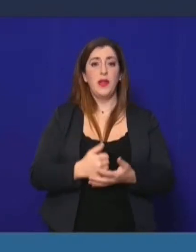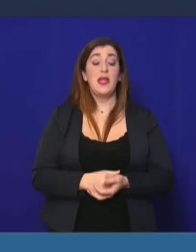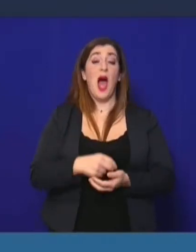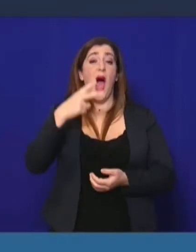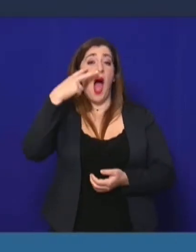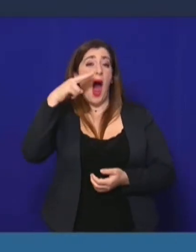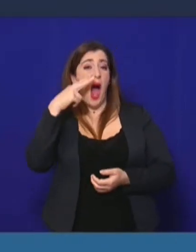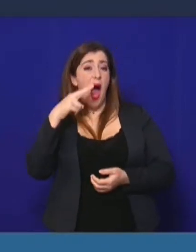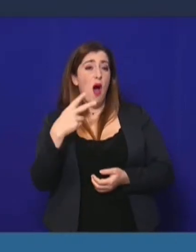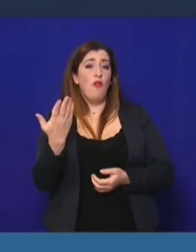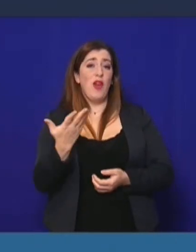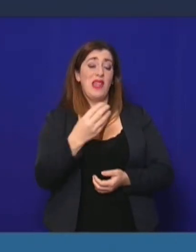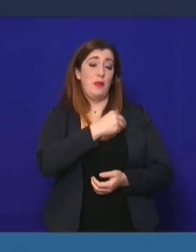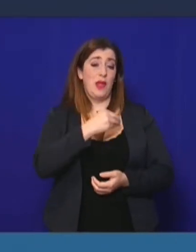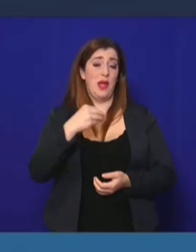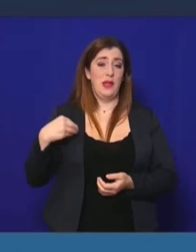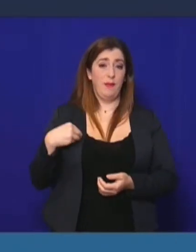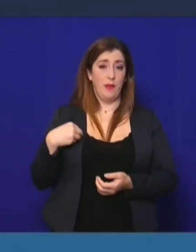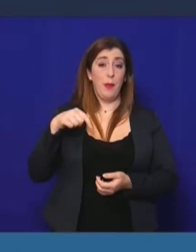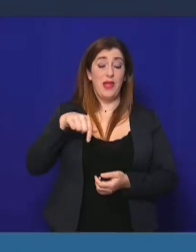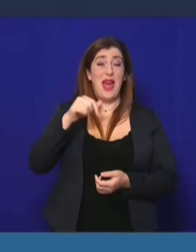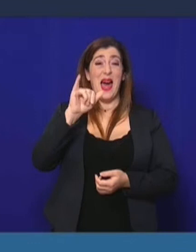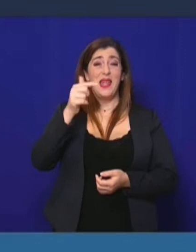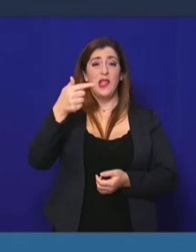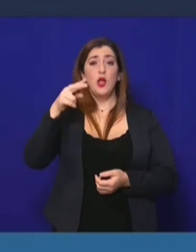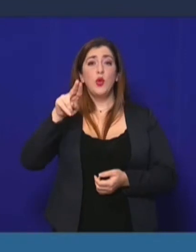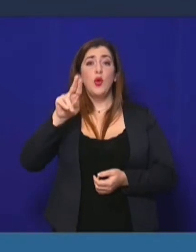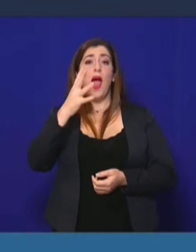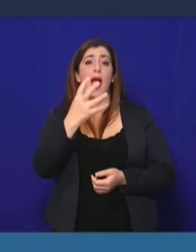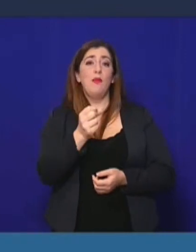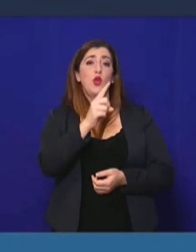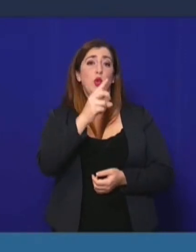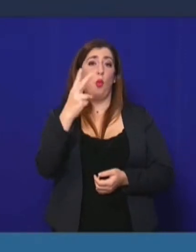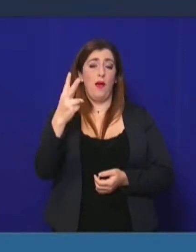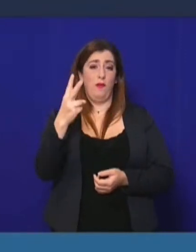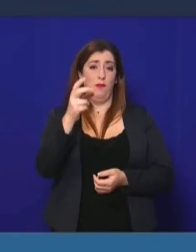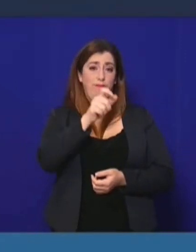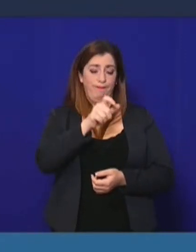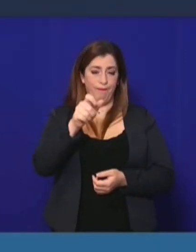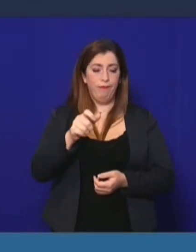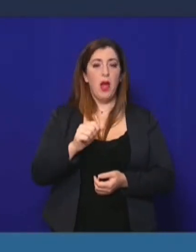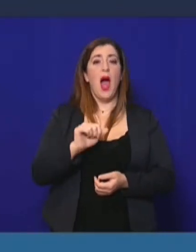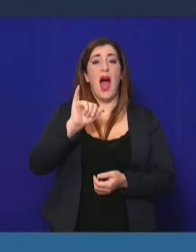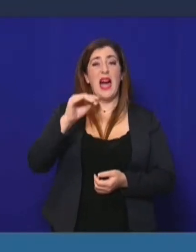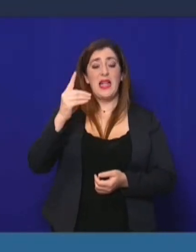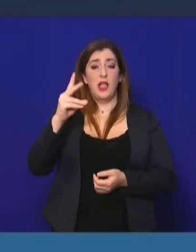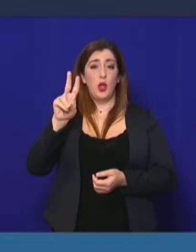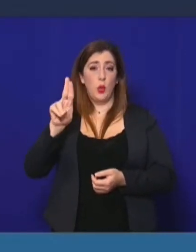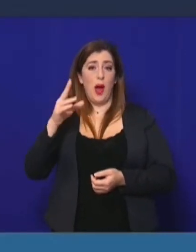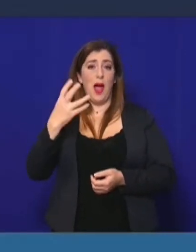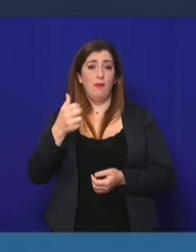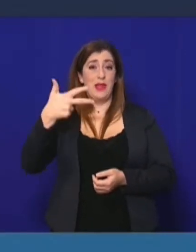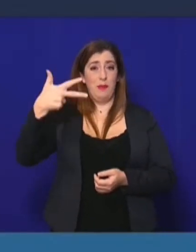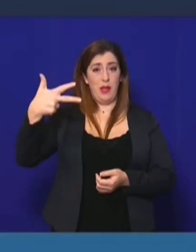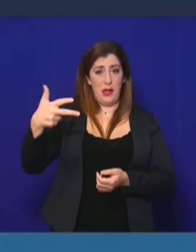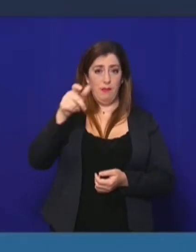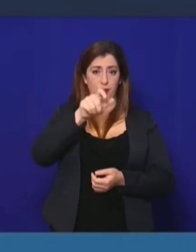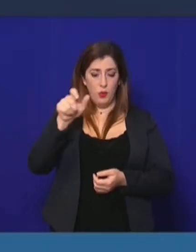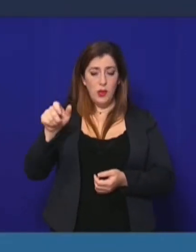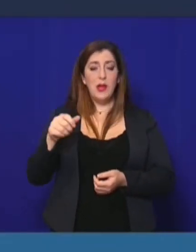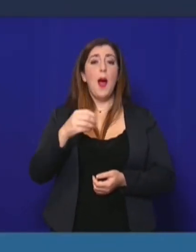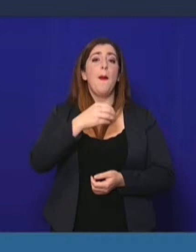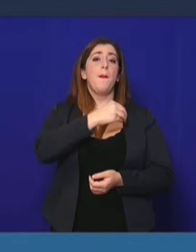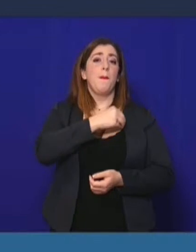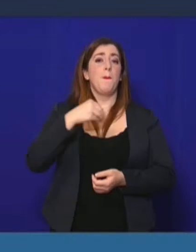fil-sptarijiet tagħna, fl-ITU għandna 12 persuna, fl-Infectious Diseases Unit għandna 8 persuni, f'wards oħrajn